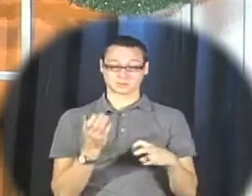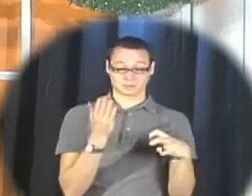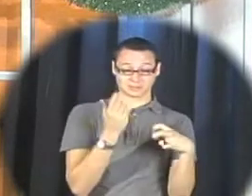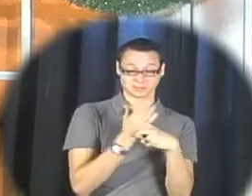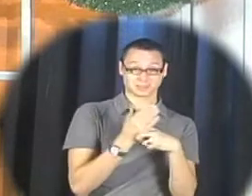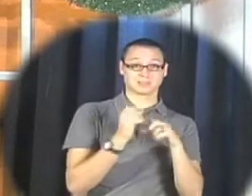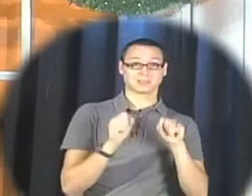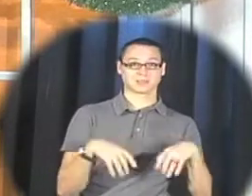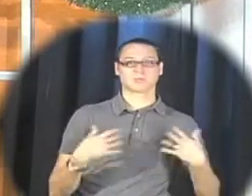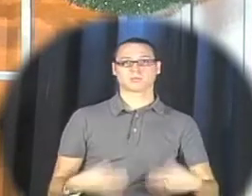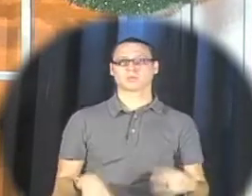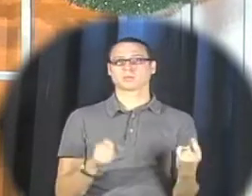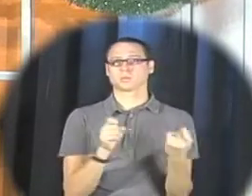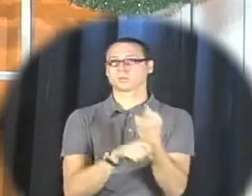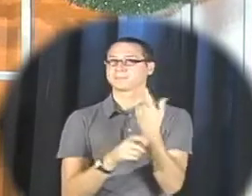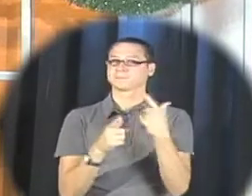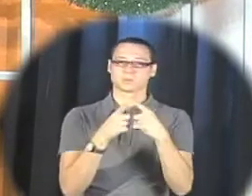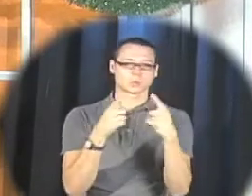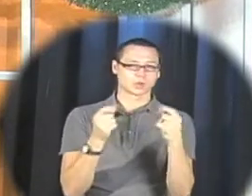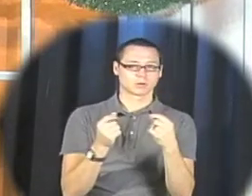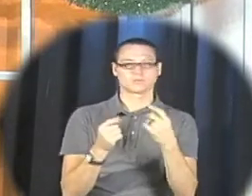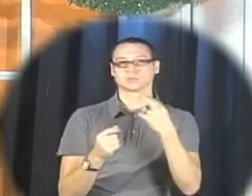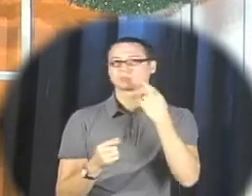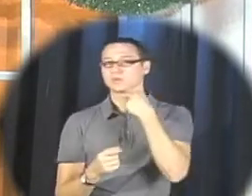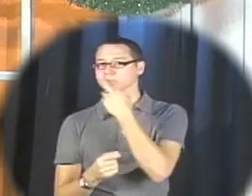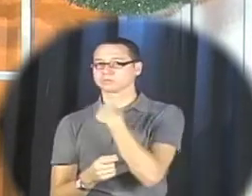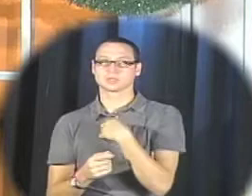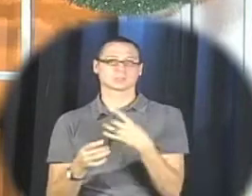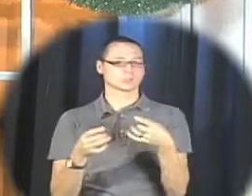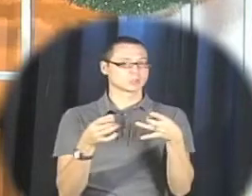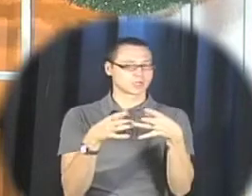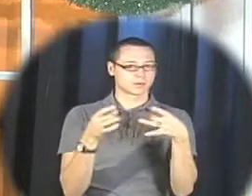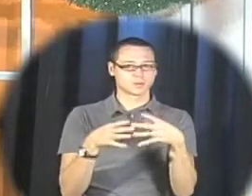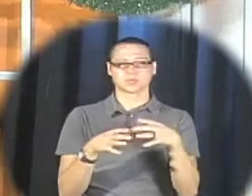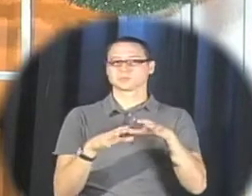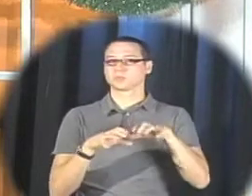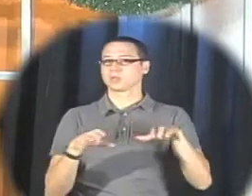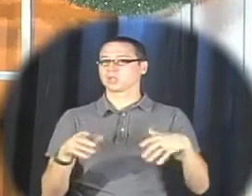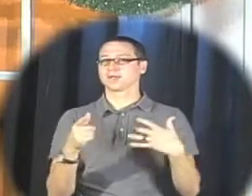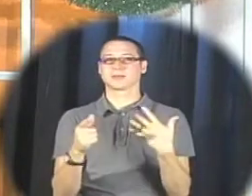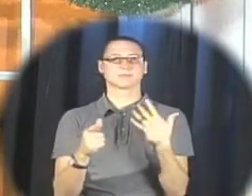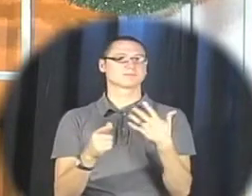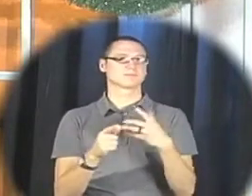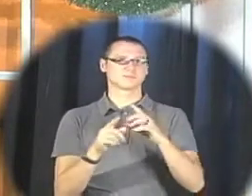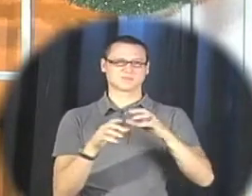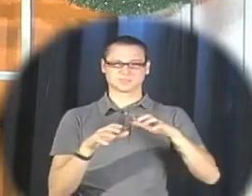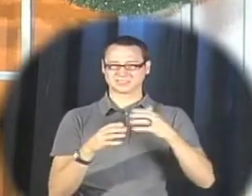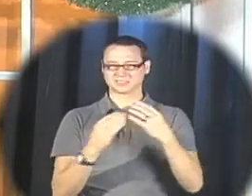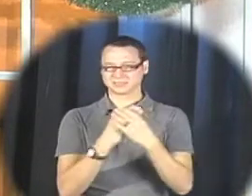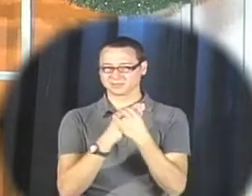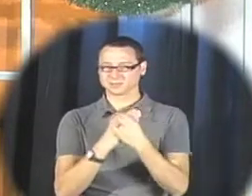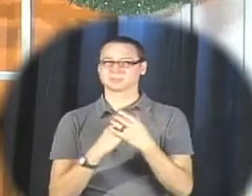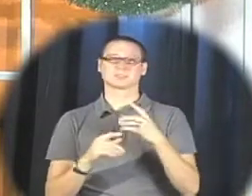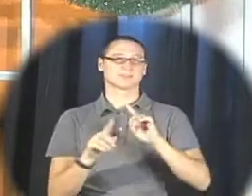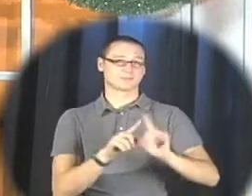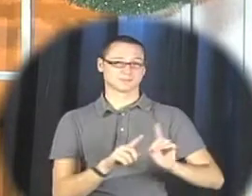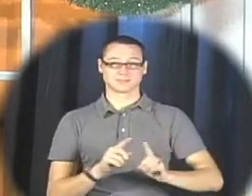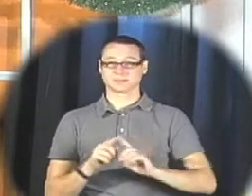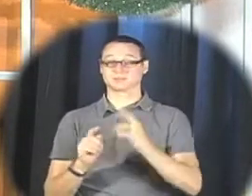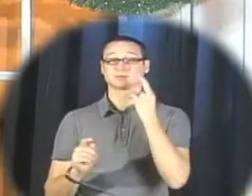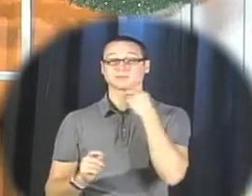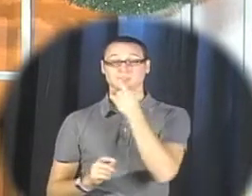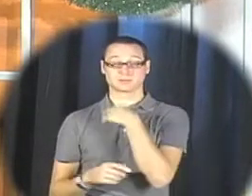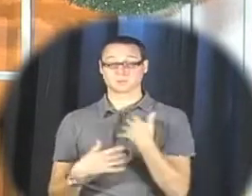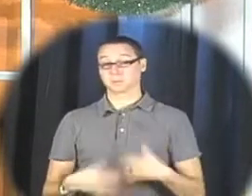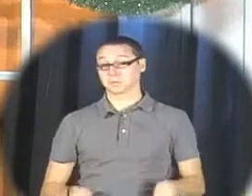tree full of various gift cards like Starbucks, Chipotle, Chick-fil-A, Firehouse Subs, Cracker Barrel, Planet Smoothie, Panera,